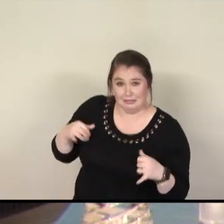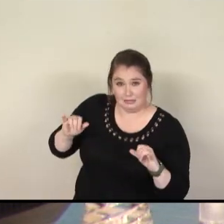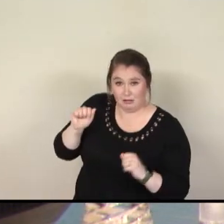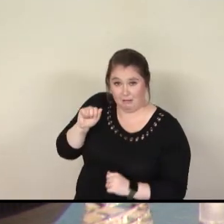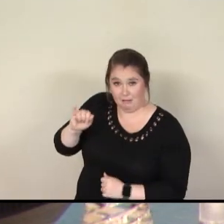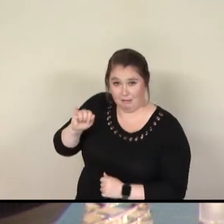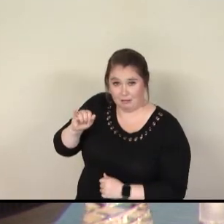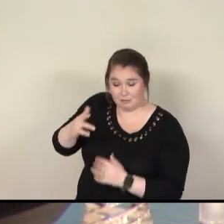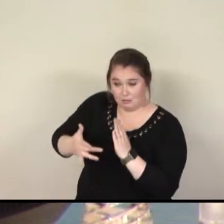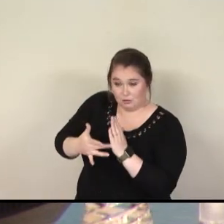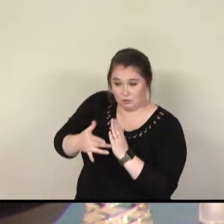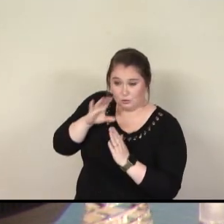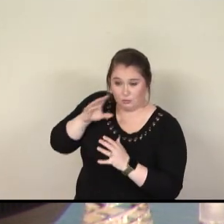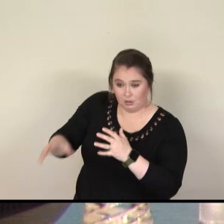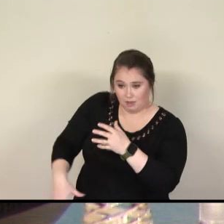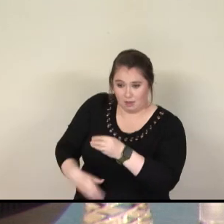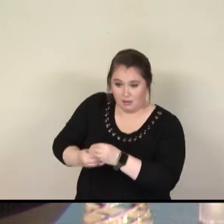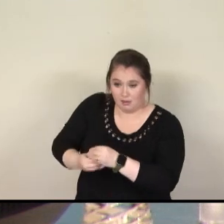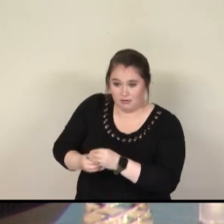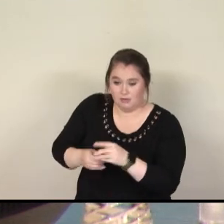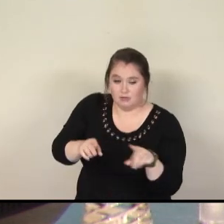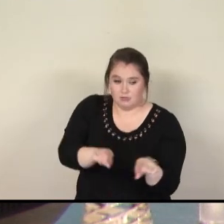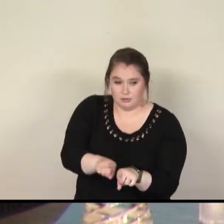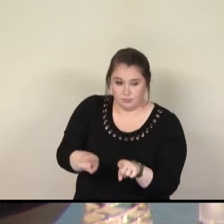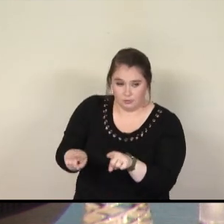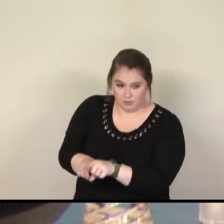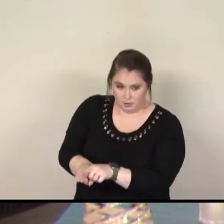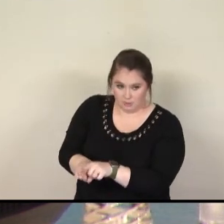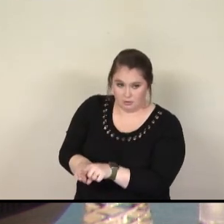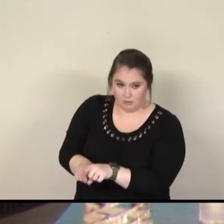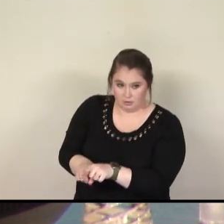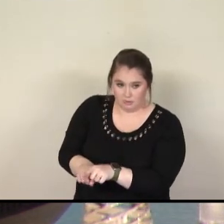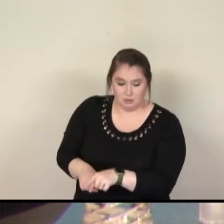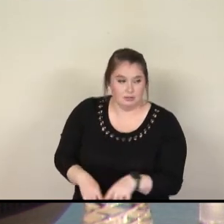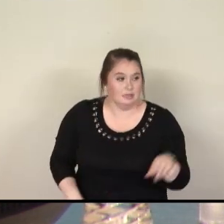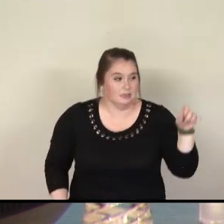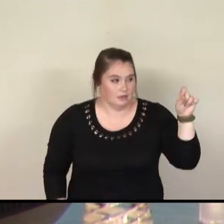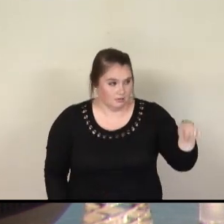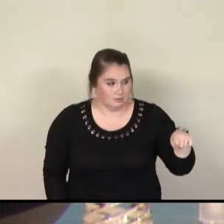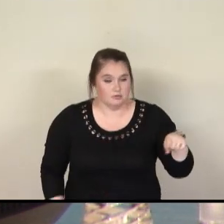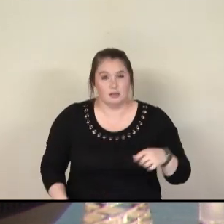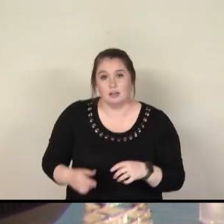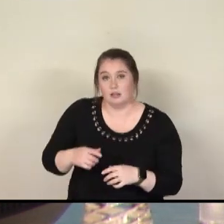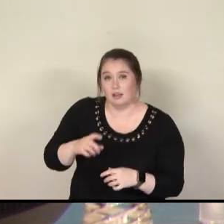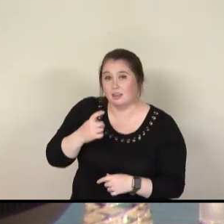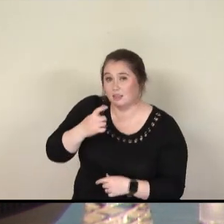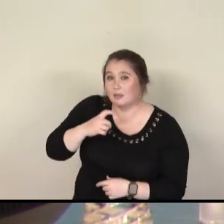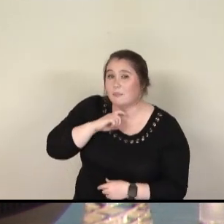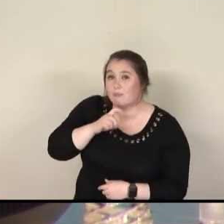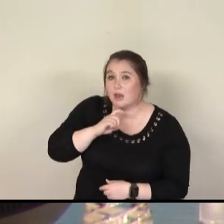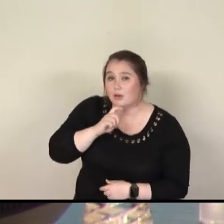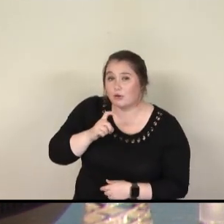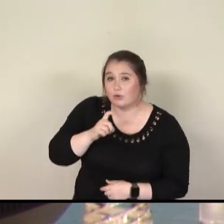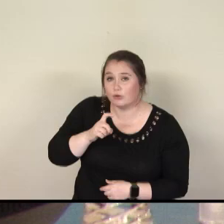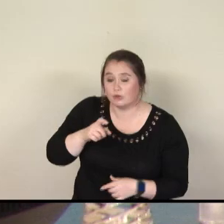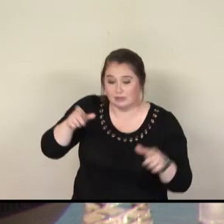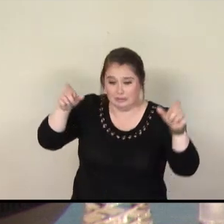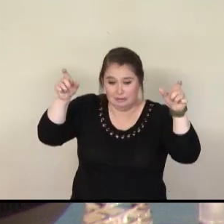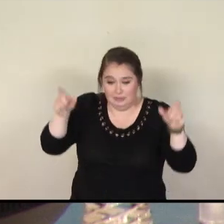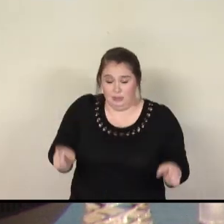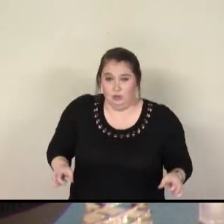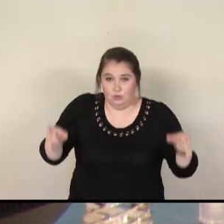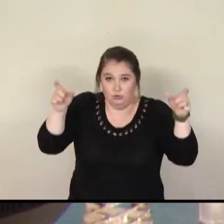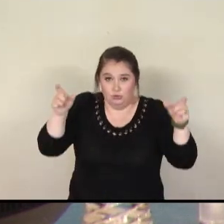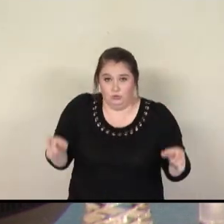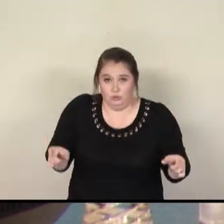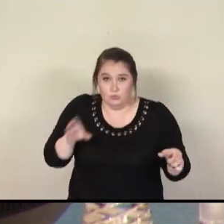AI technology, as well as the yes, the metal detectors? Yes, so the evolved